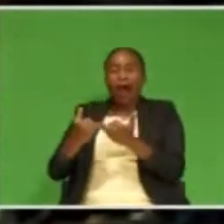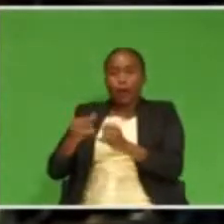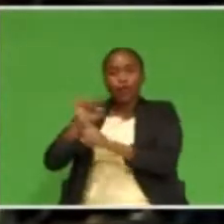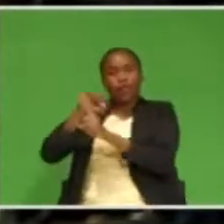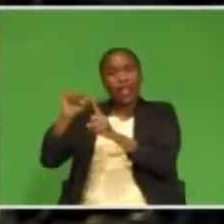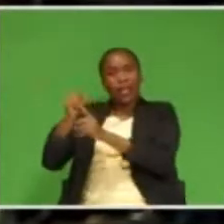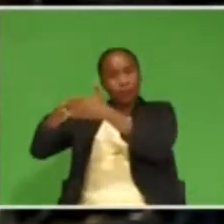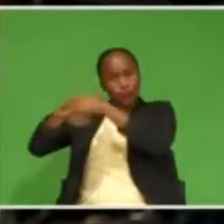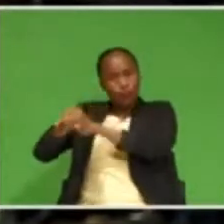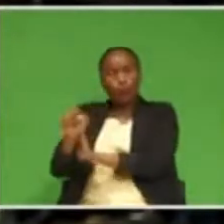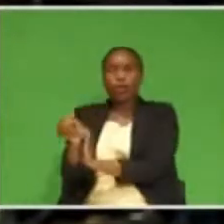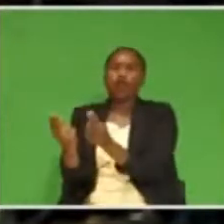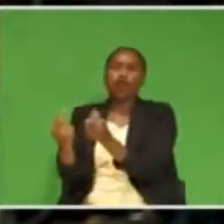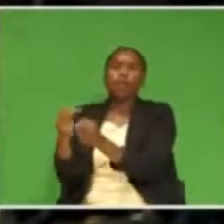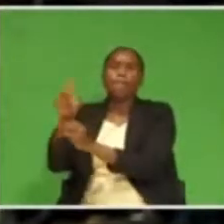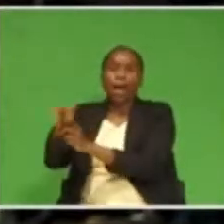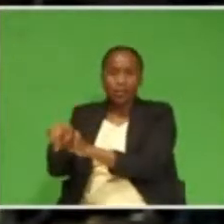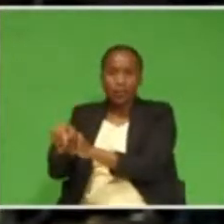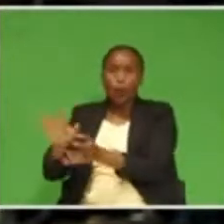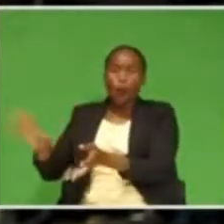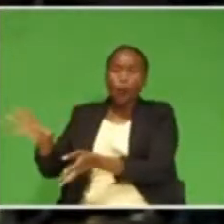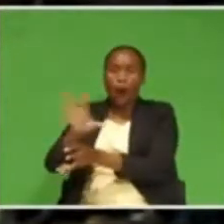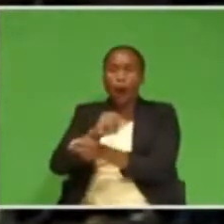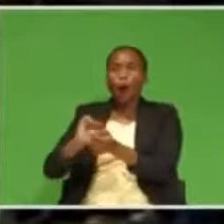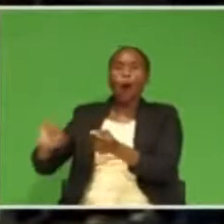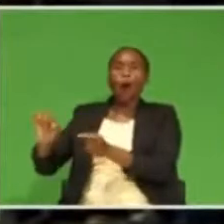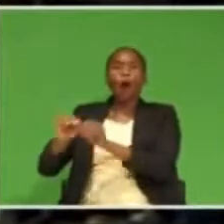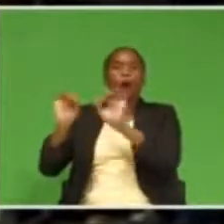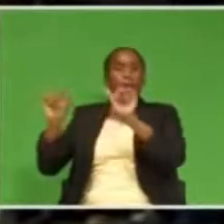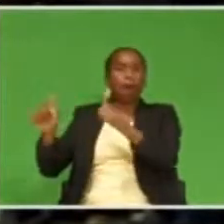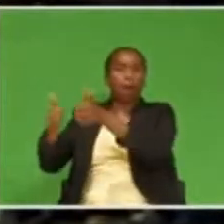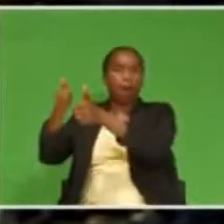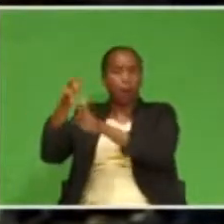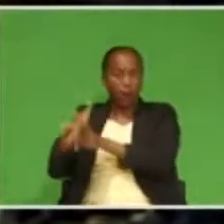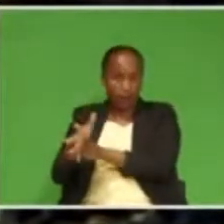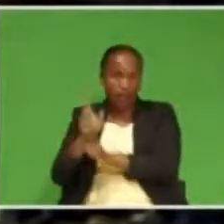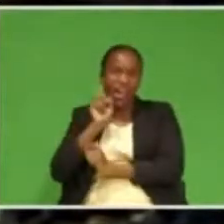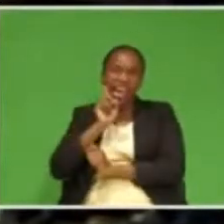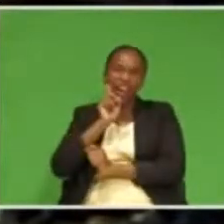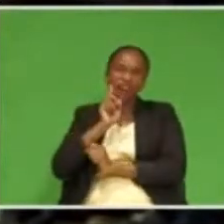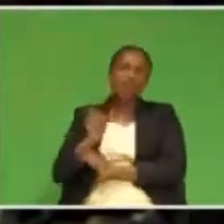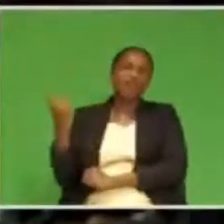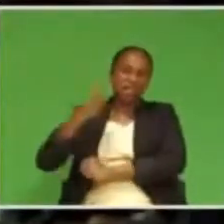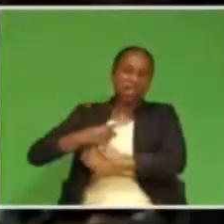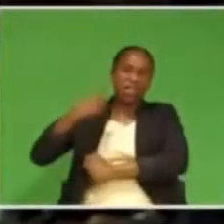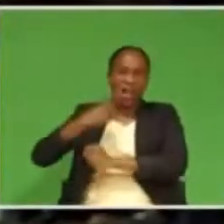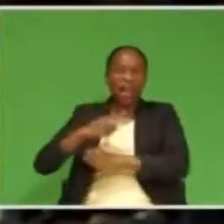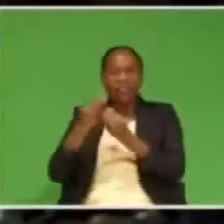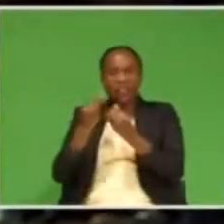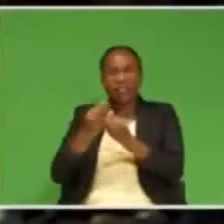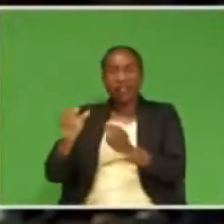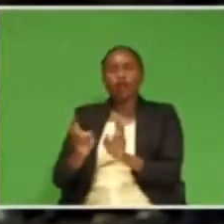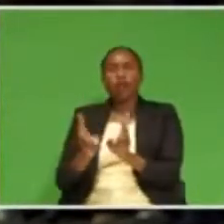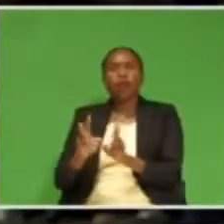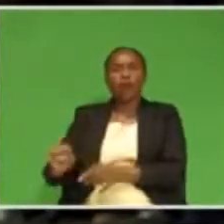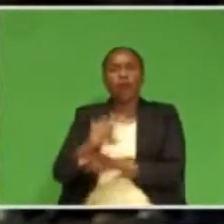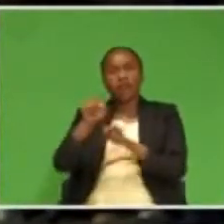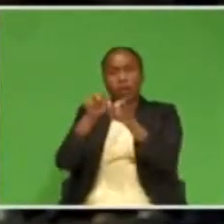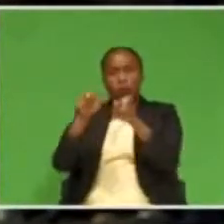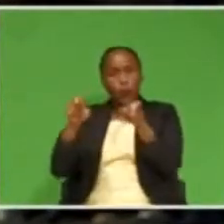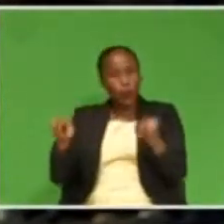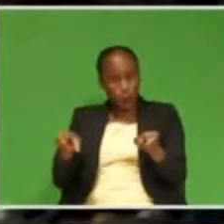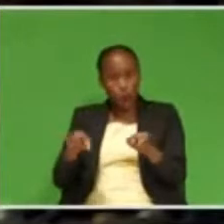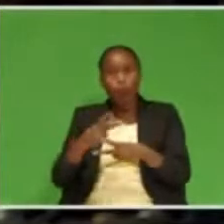proud. Our daily deeds as ordinary South Africans must produce